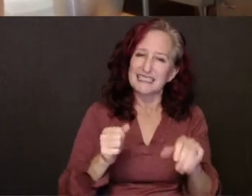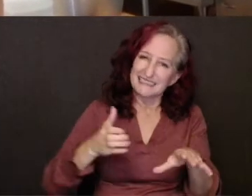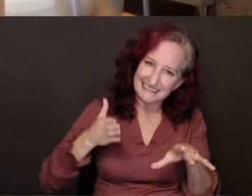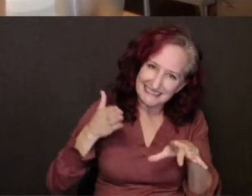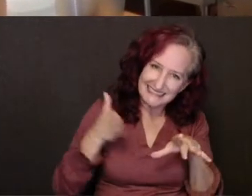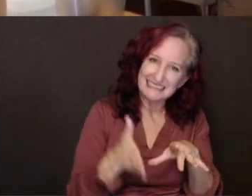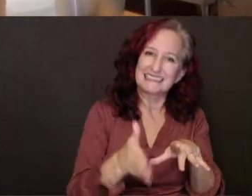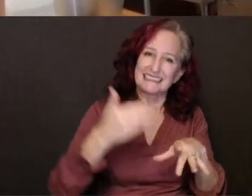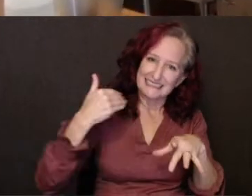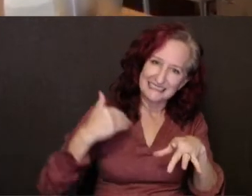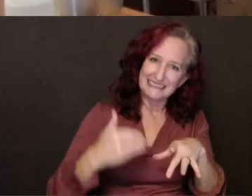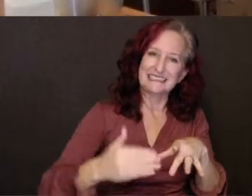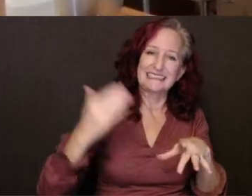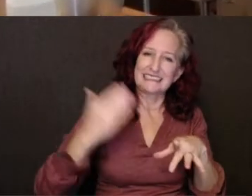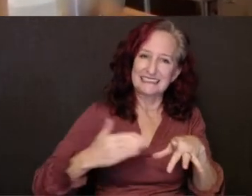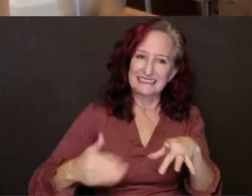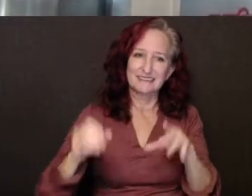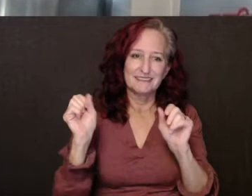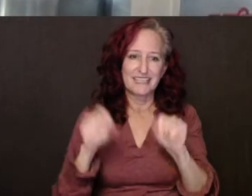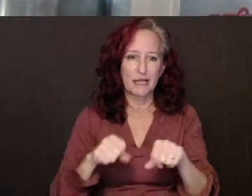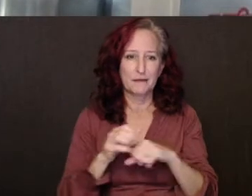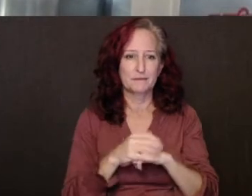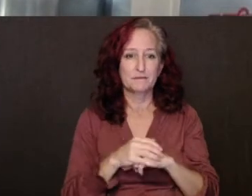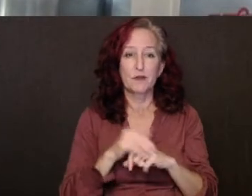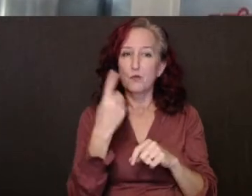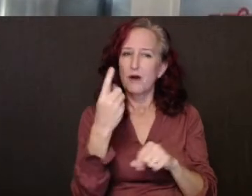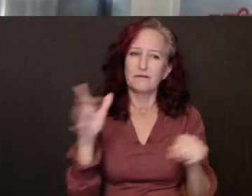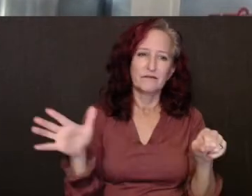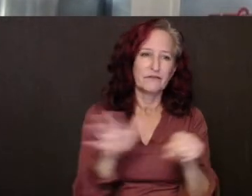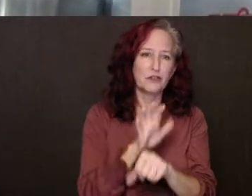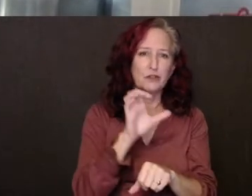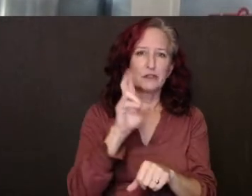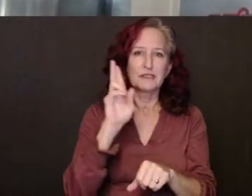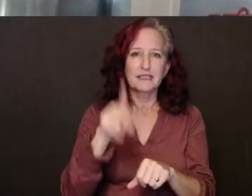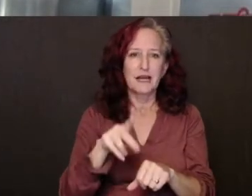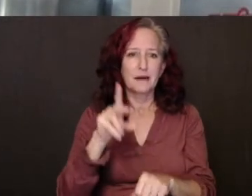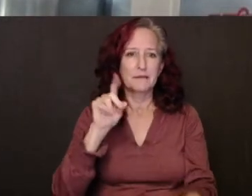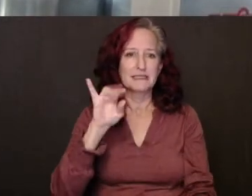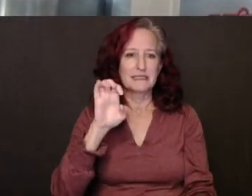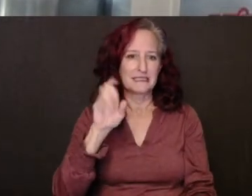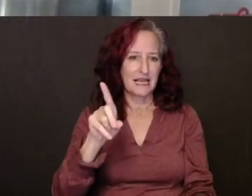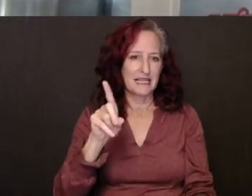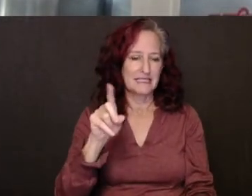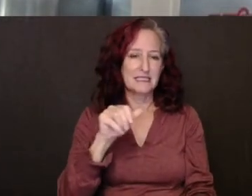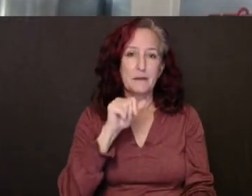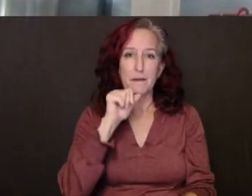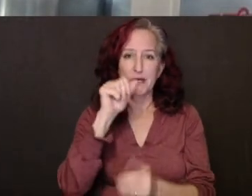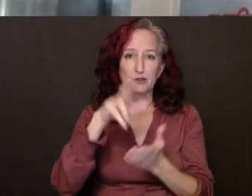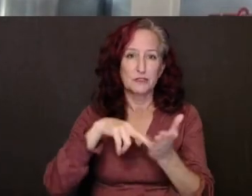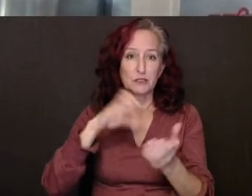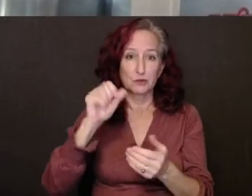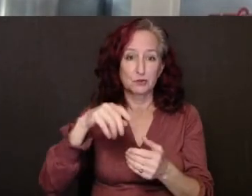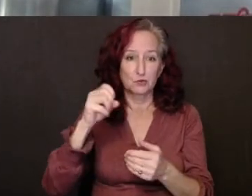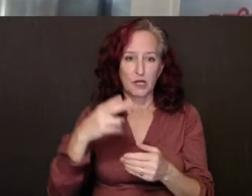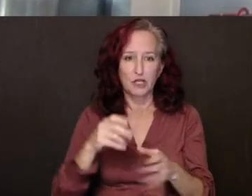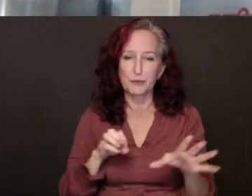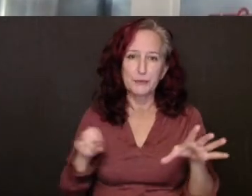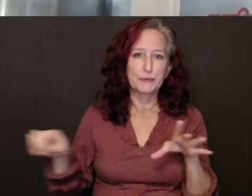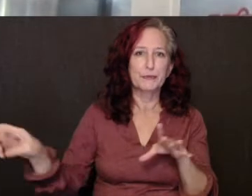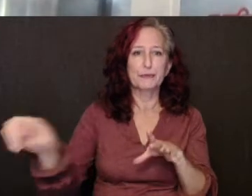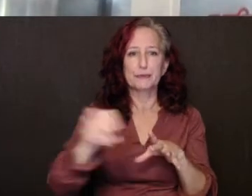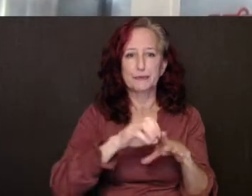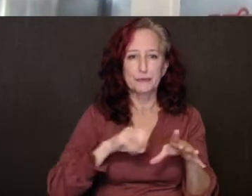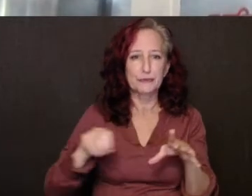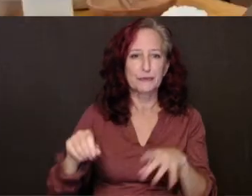bake if you want it easier to cut. But if not, you're more than welcome to cut it when it's really nice and hard and how you have to place it.